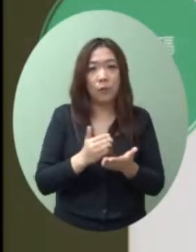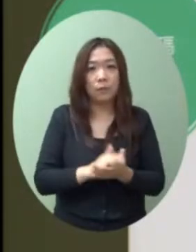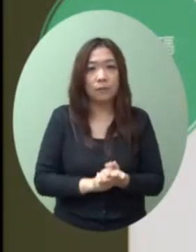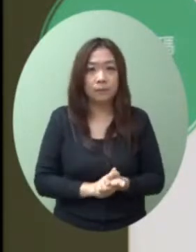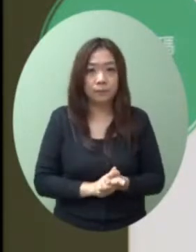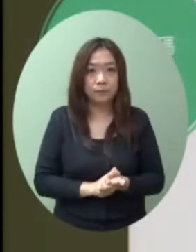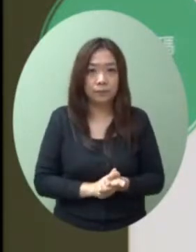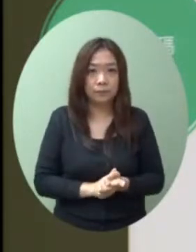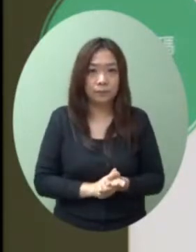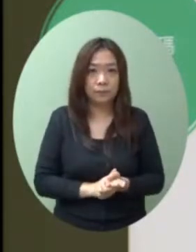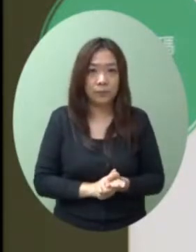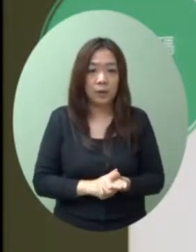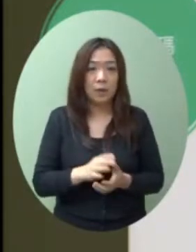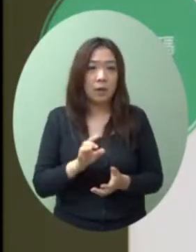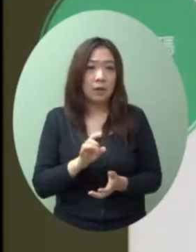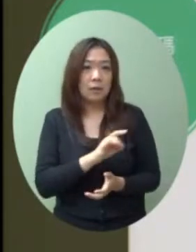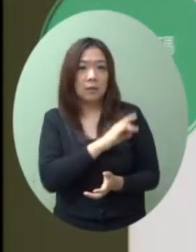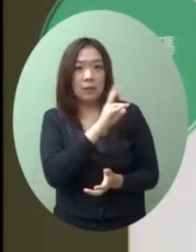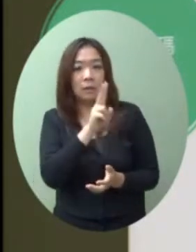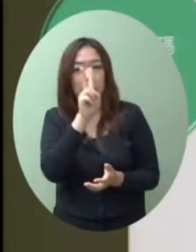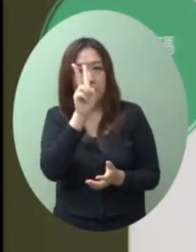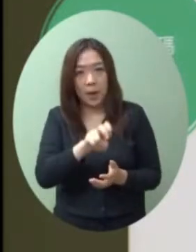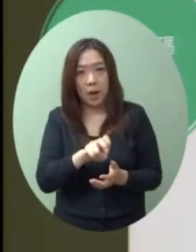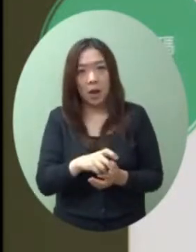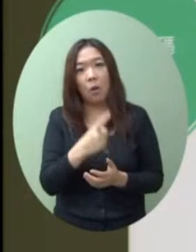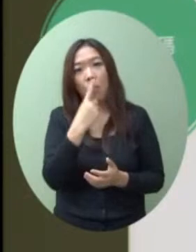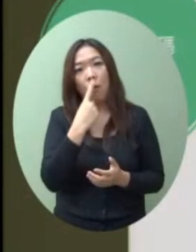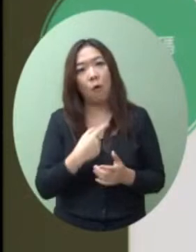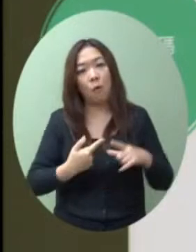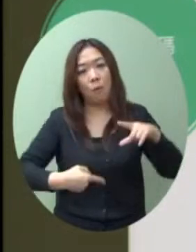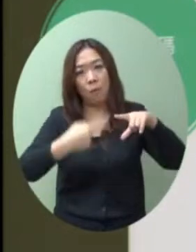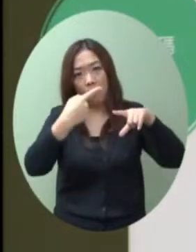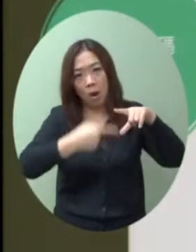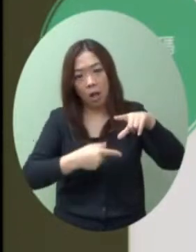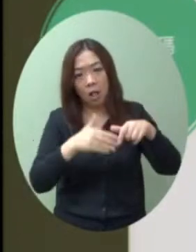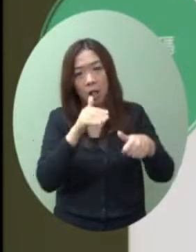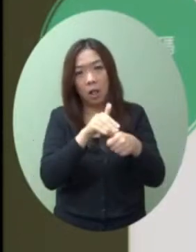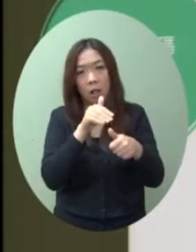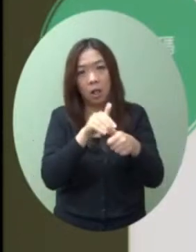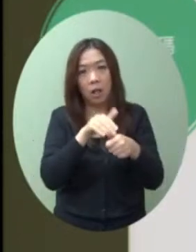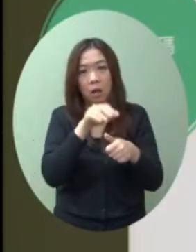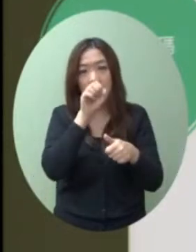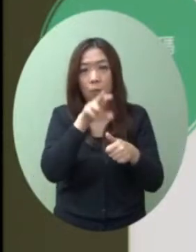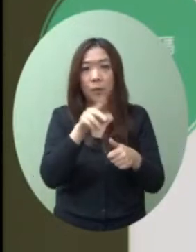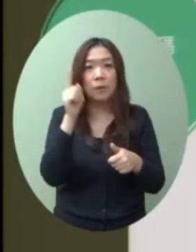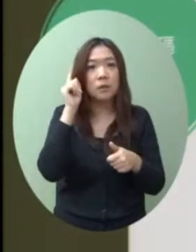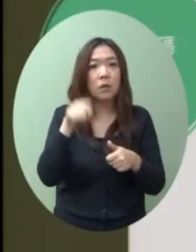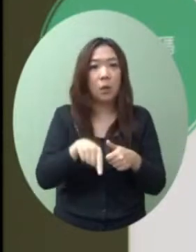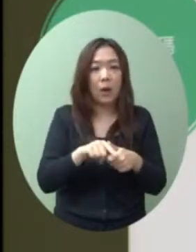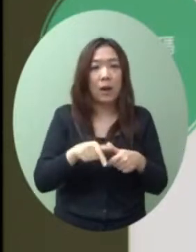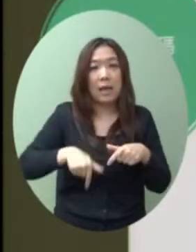code status. So when the user turns on the internet function of their phone,